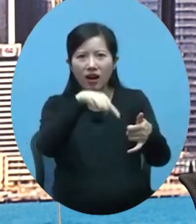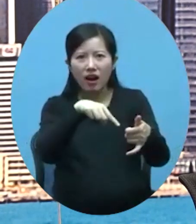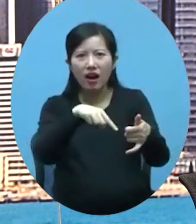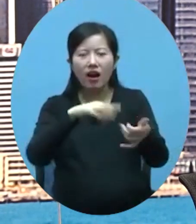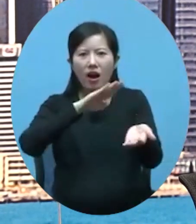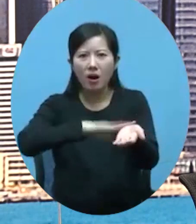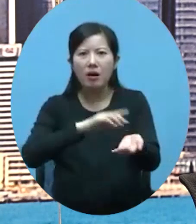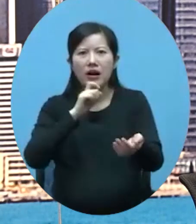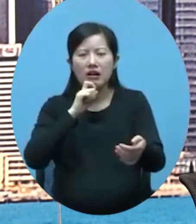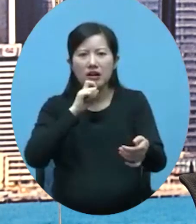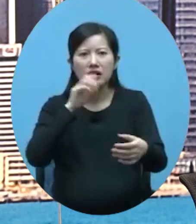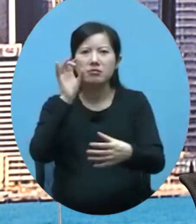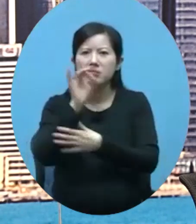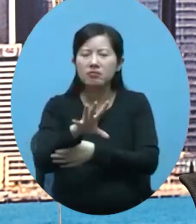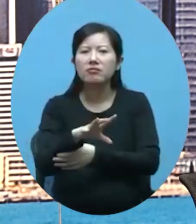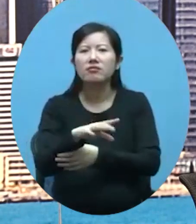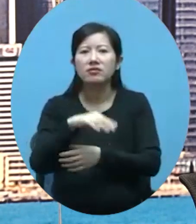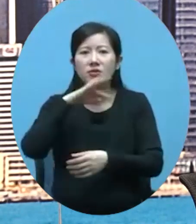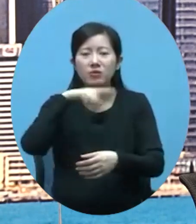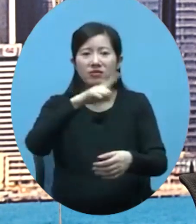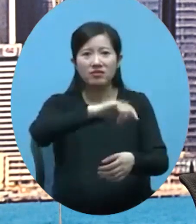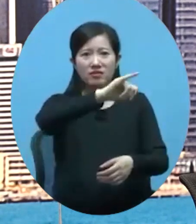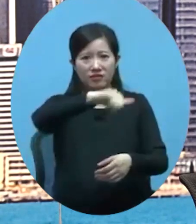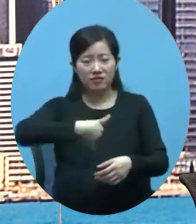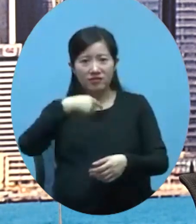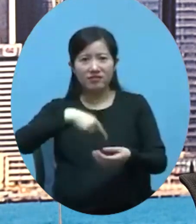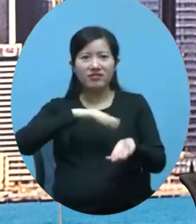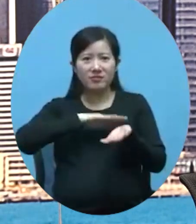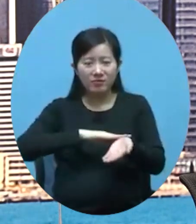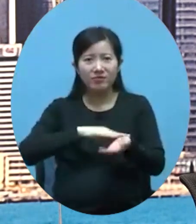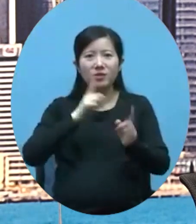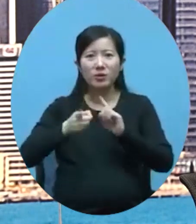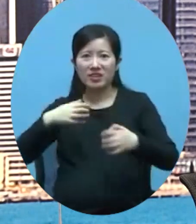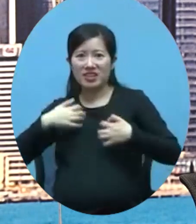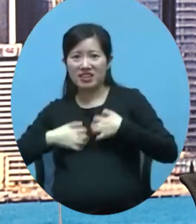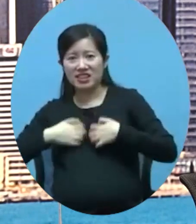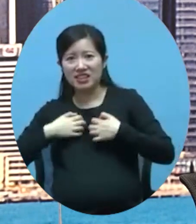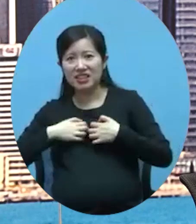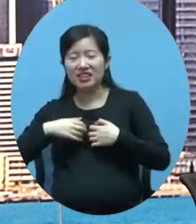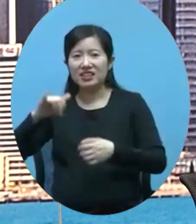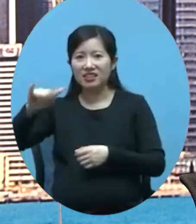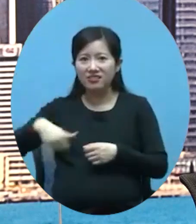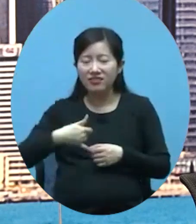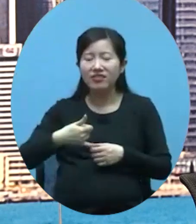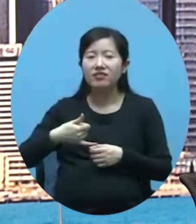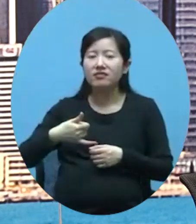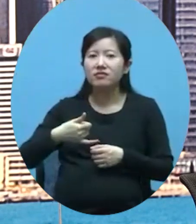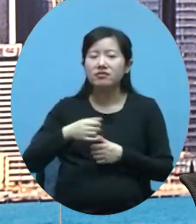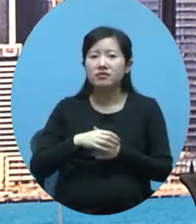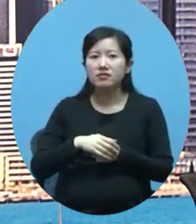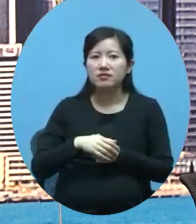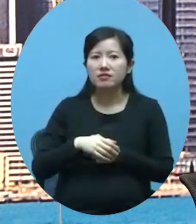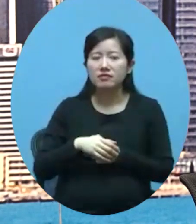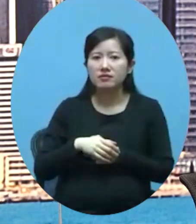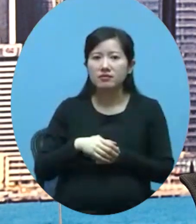came to our operation department or in the ANG department or in the ANG department we can order the test